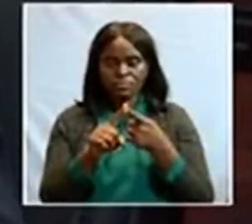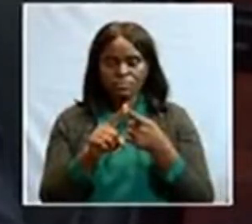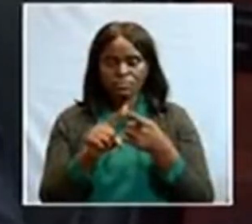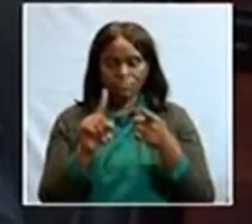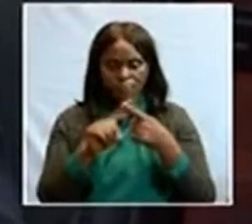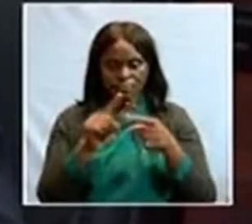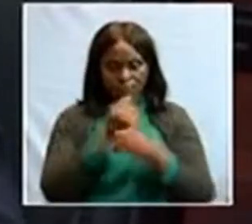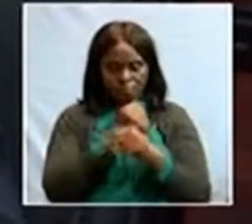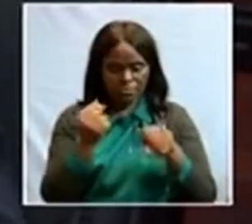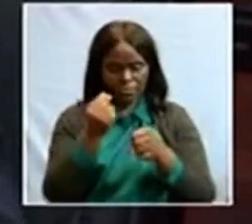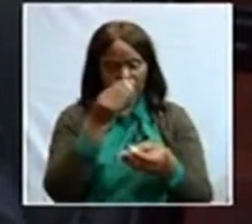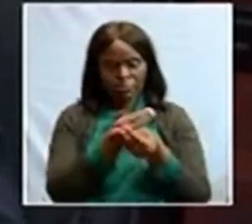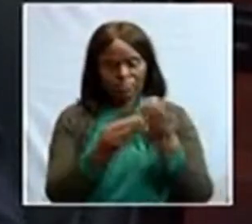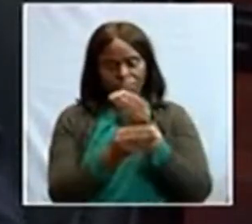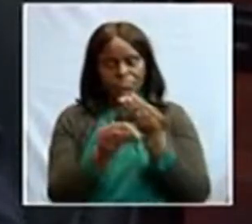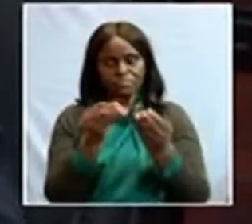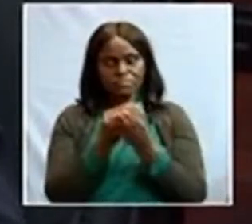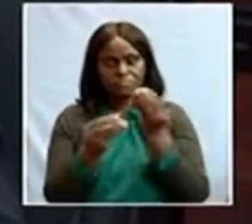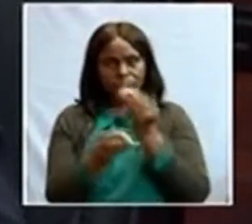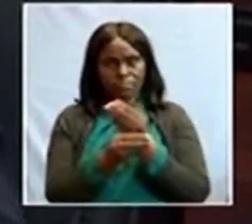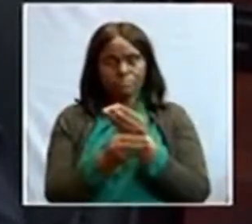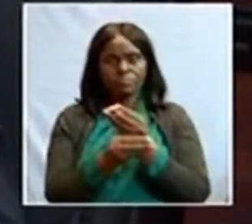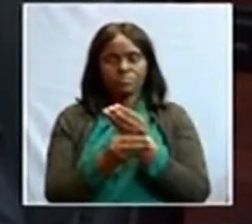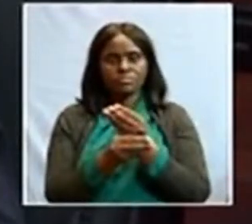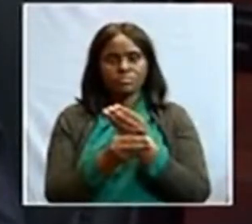settle other obligation,